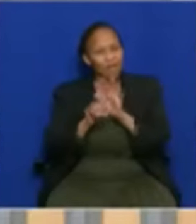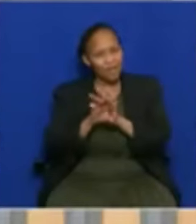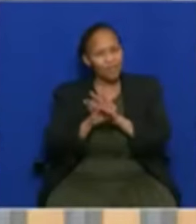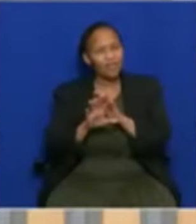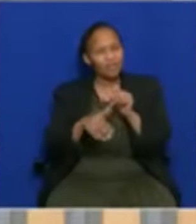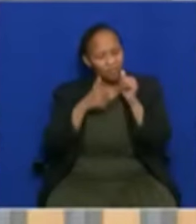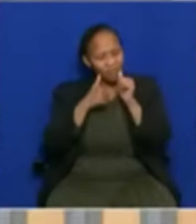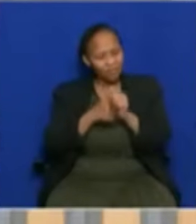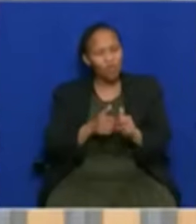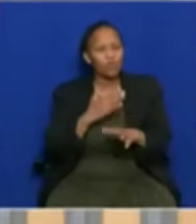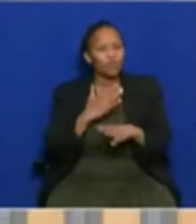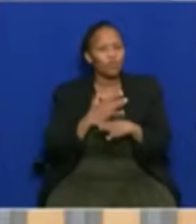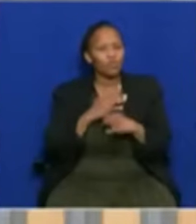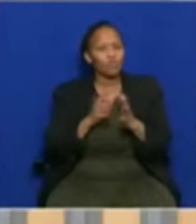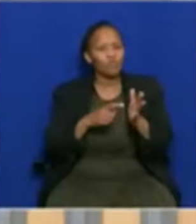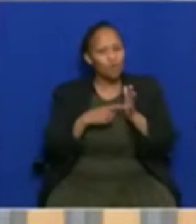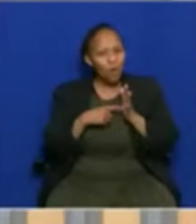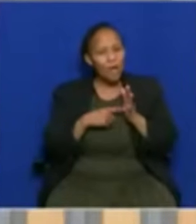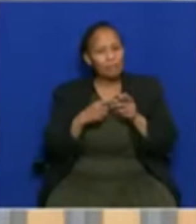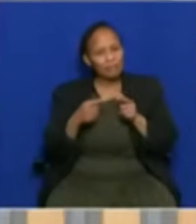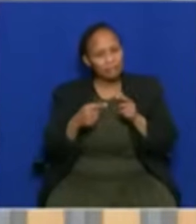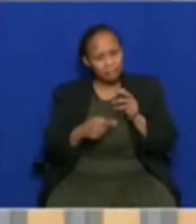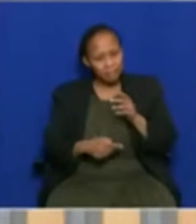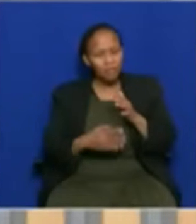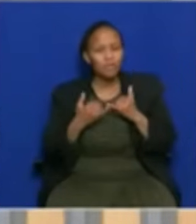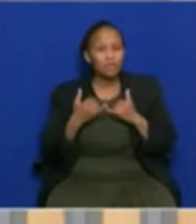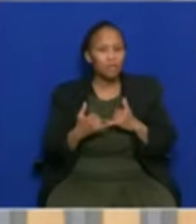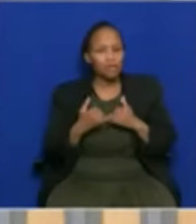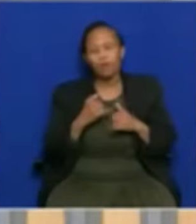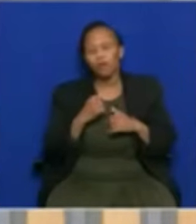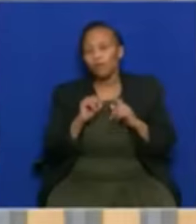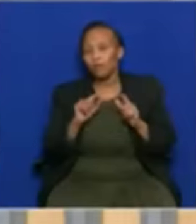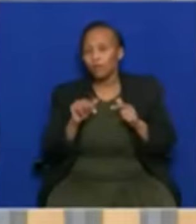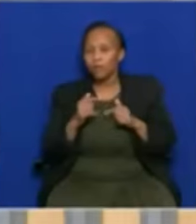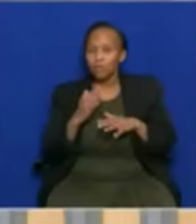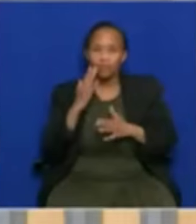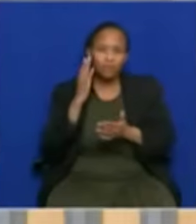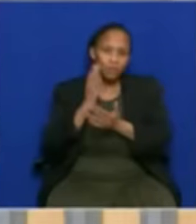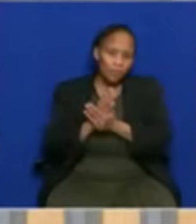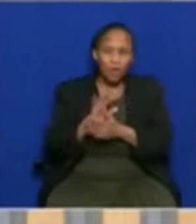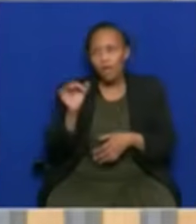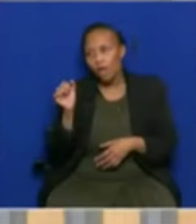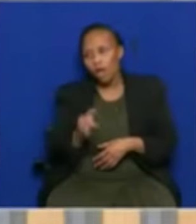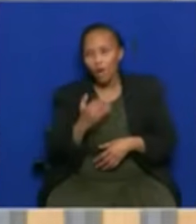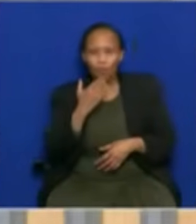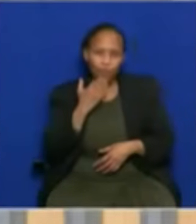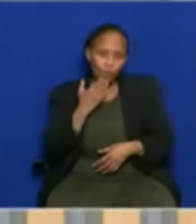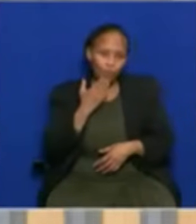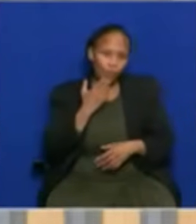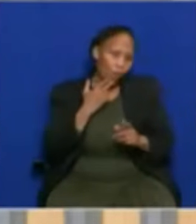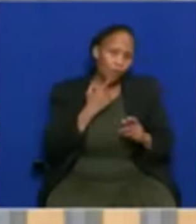unknown things when you determine who should be appointed and who should not be appointed. That's not how it works.